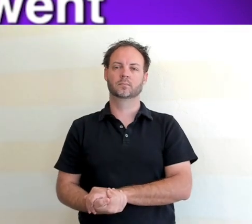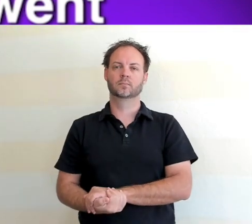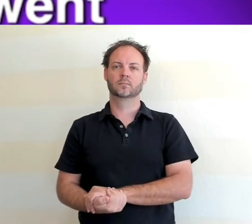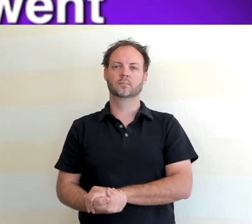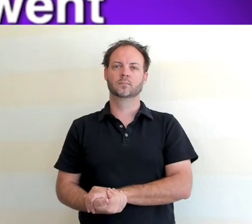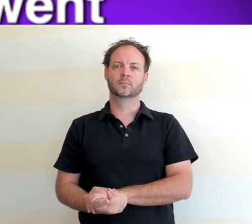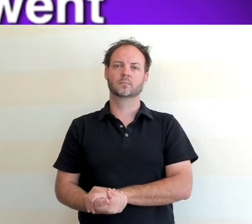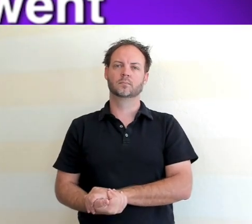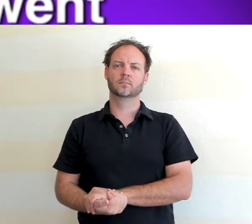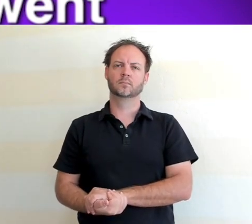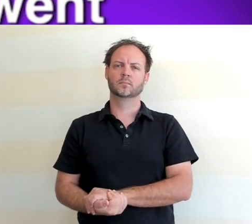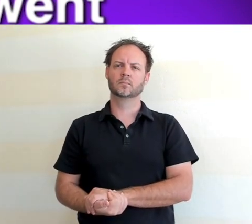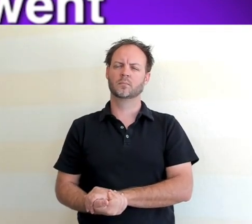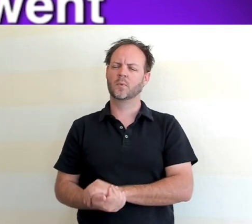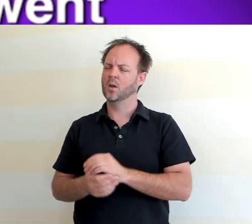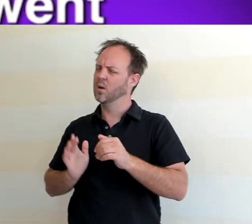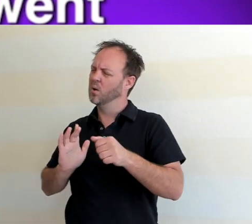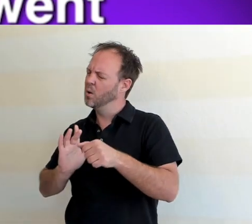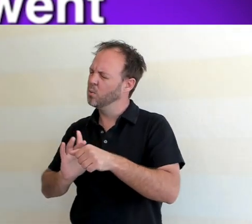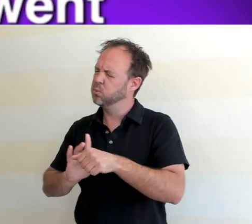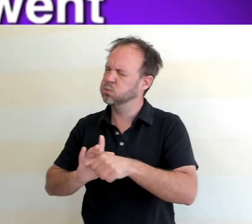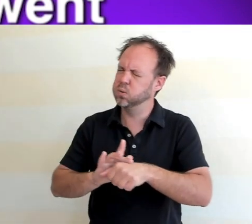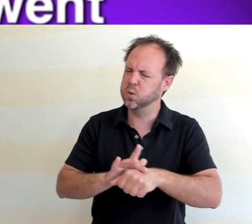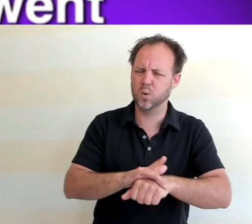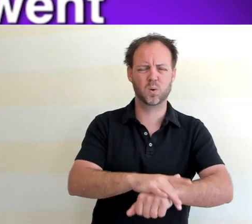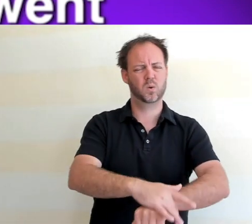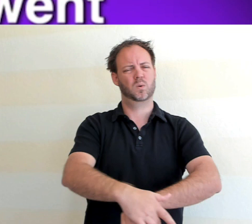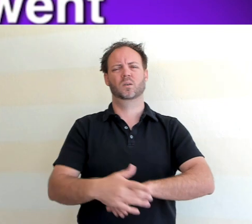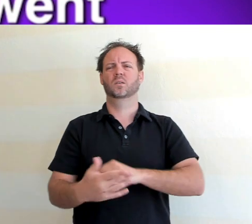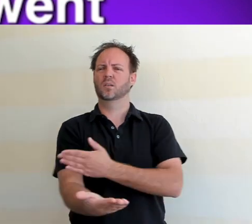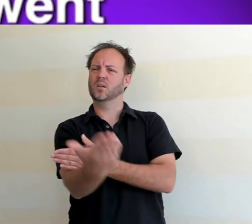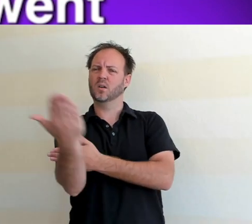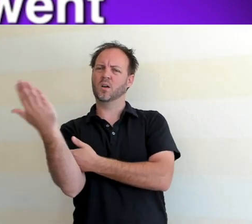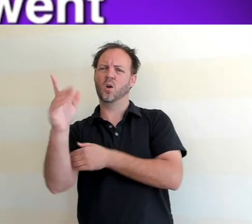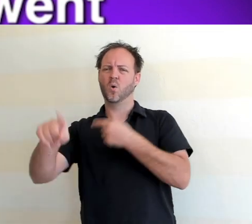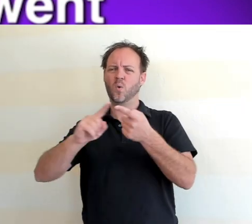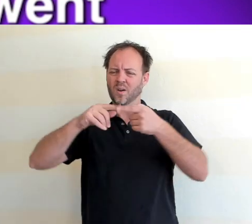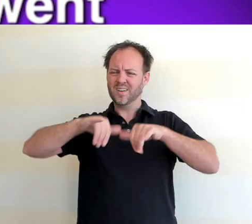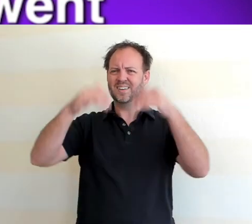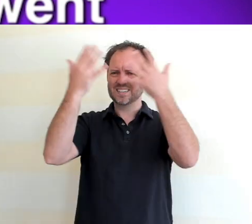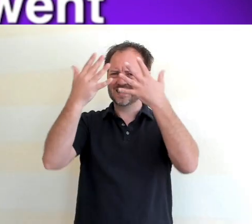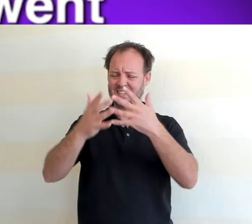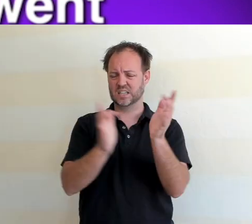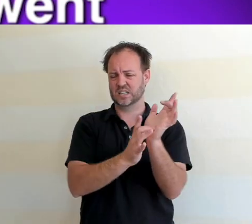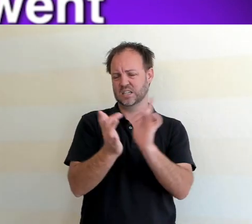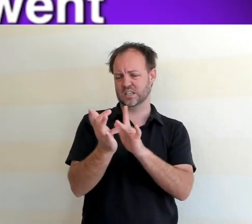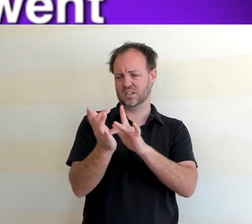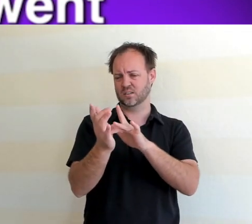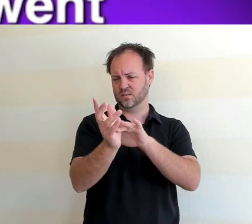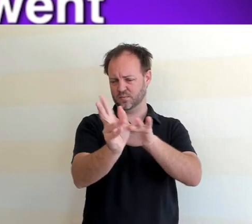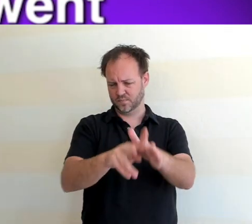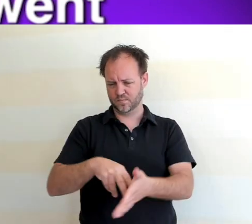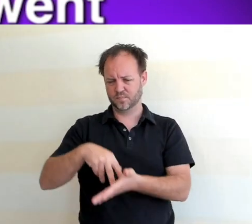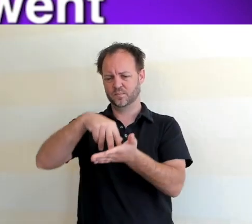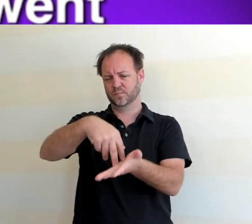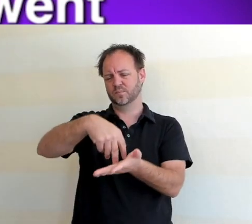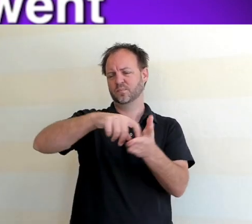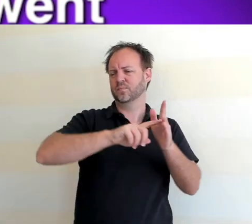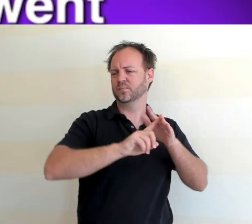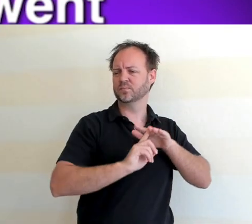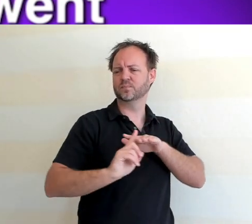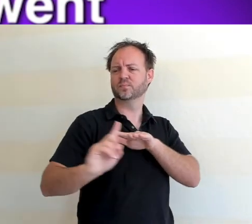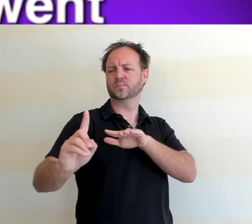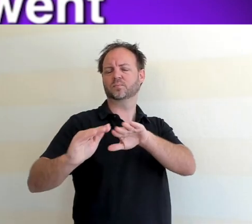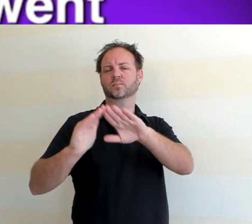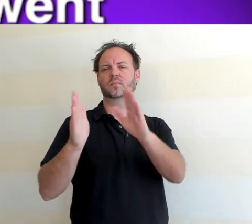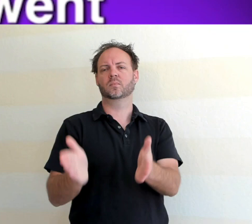verse. Very early in the morning, while it was still dark, Jesus got up,